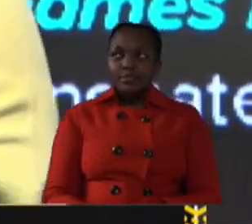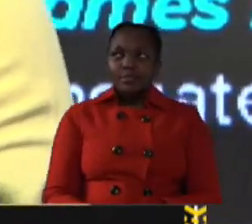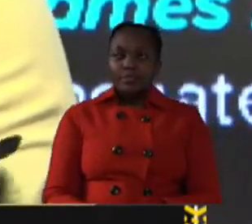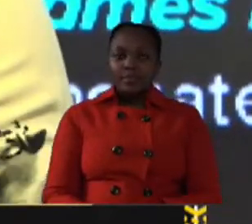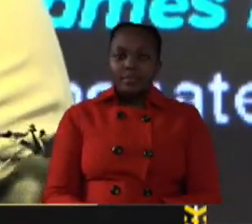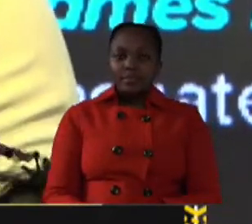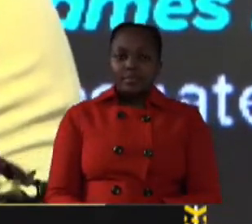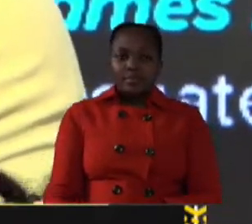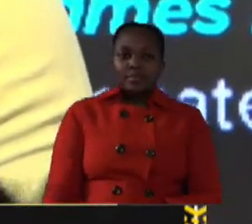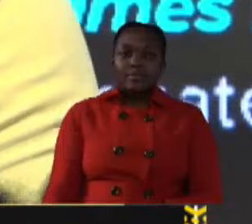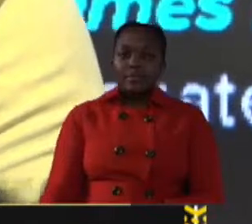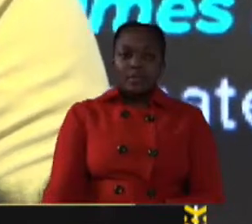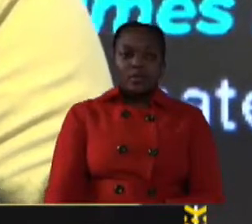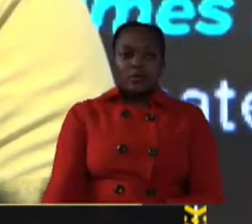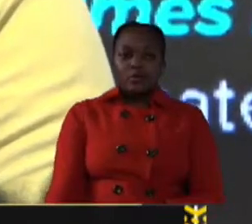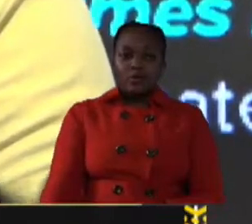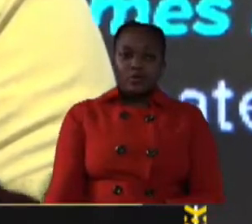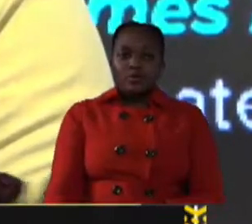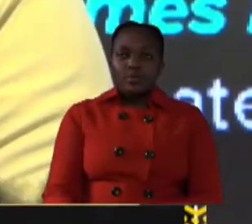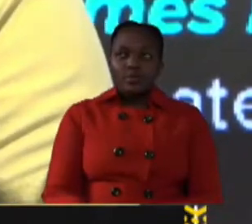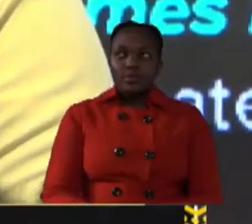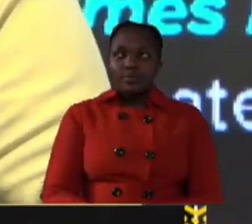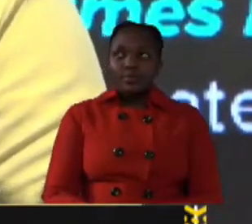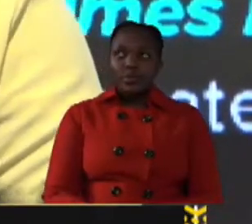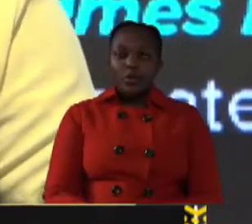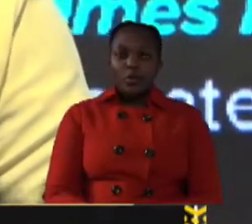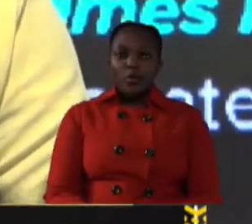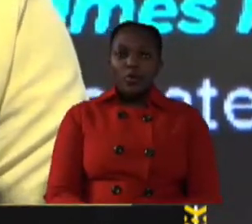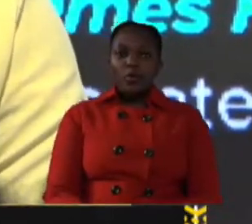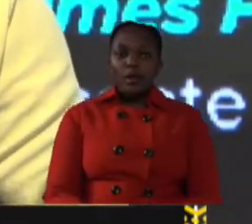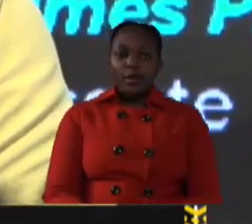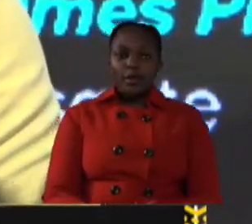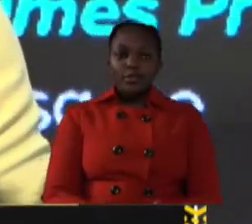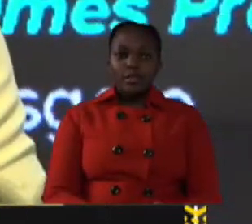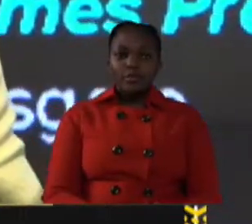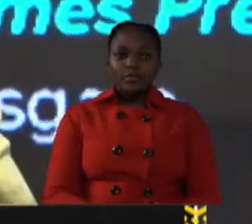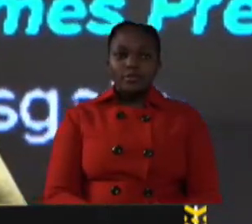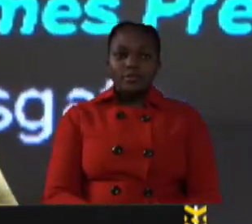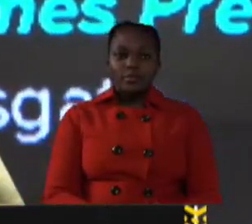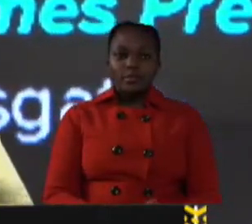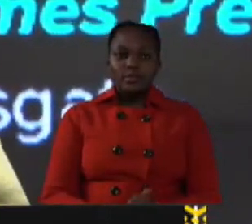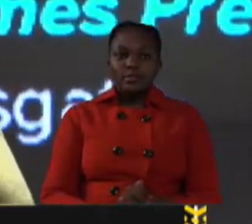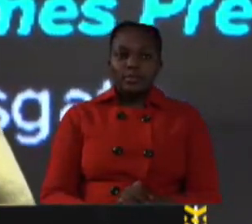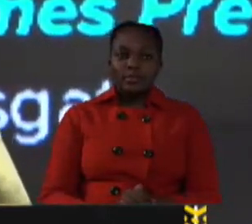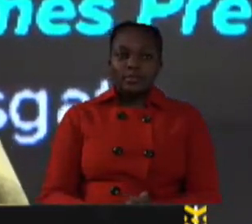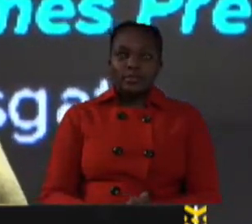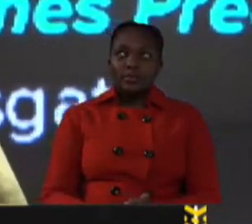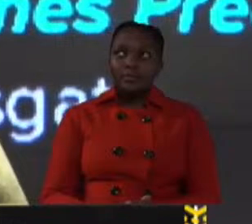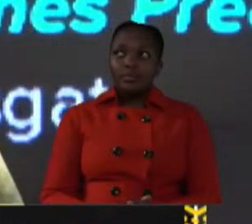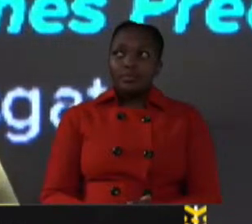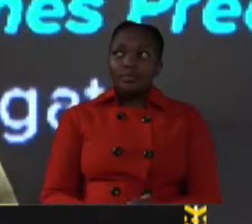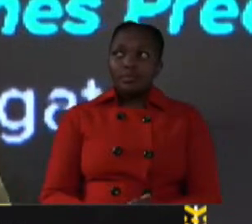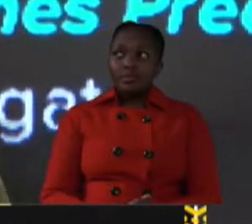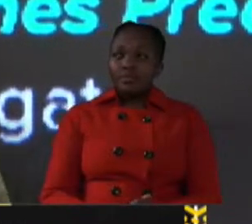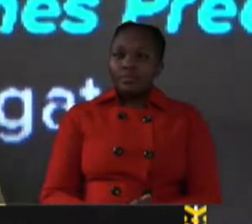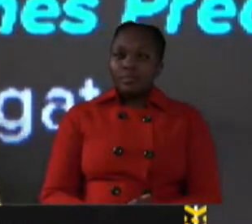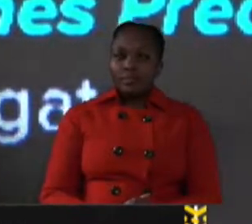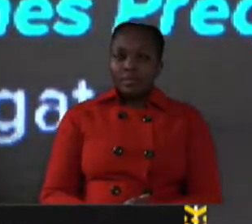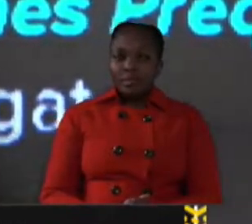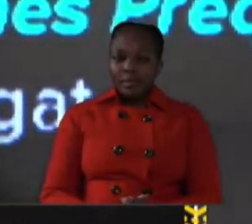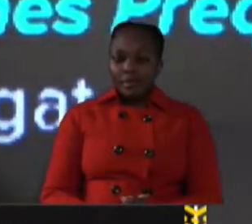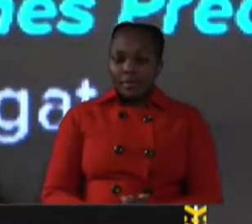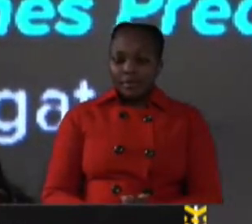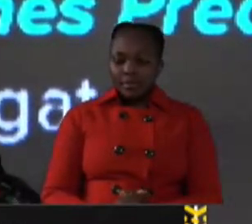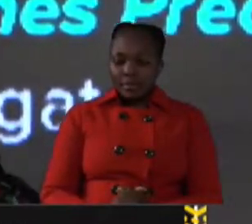personally, I was worried that they were going to get it wrong, all right? I was really worried that, because it's an animation that we've seen when